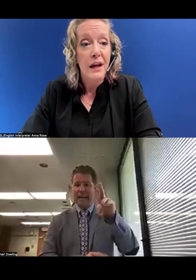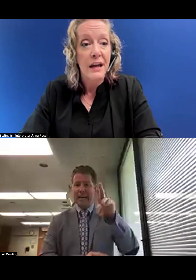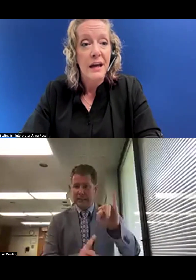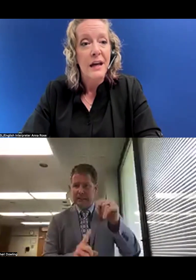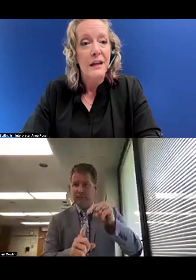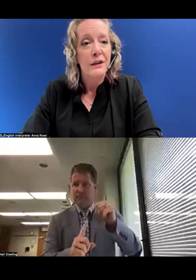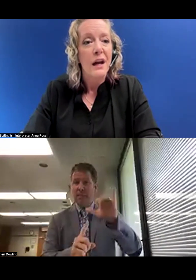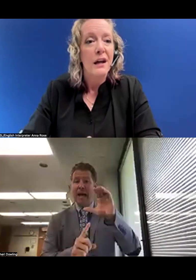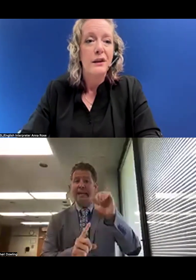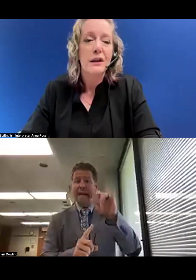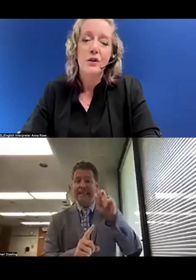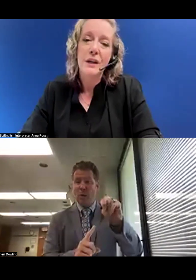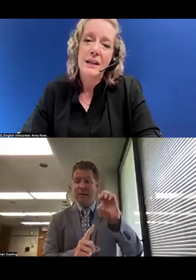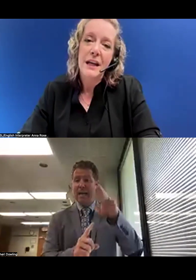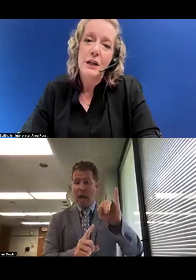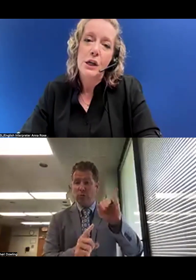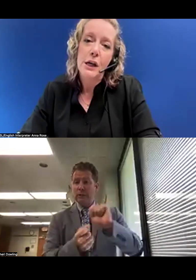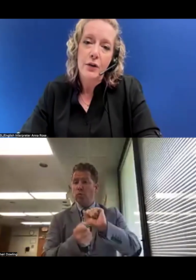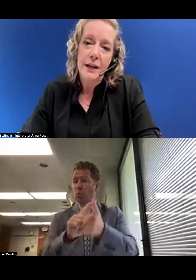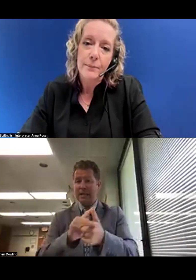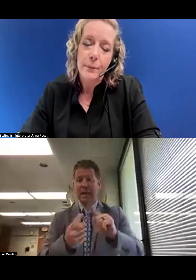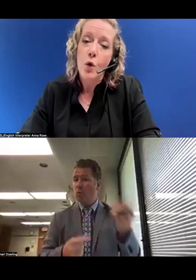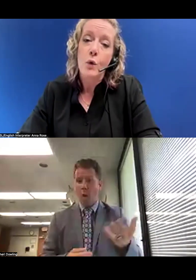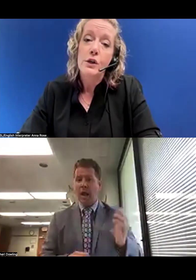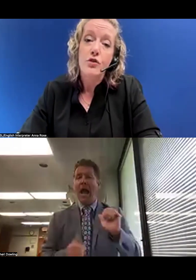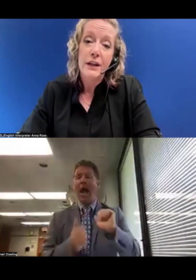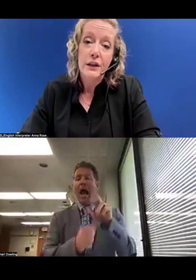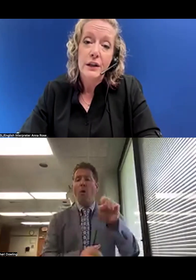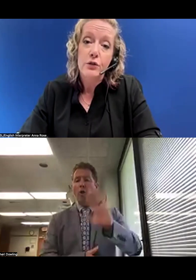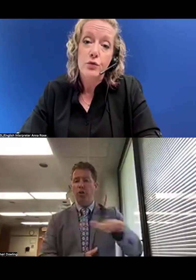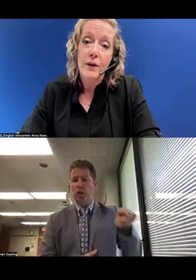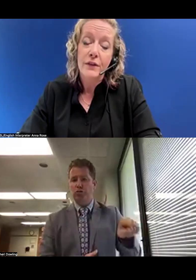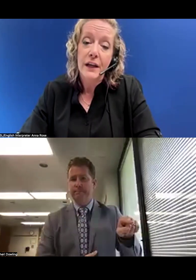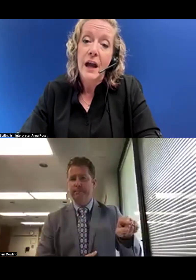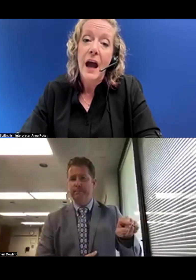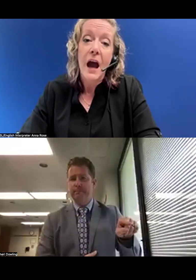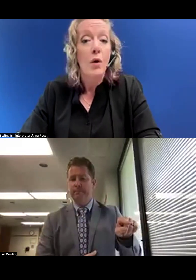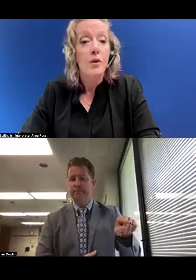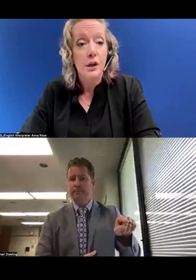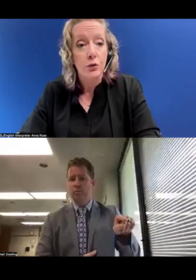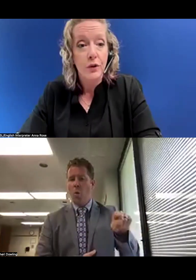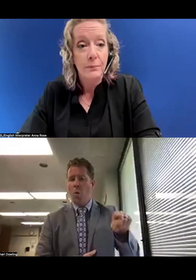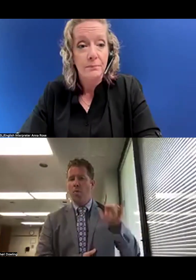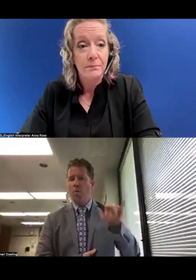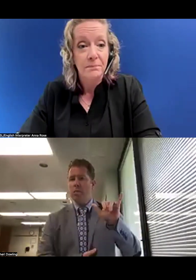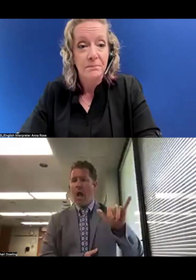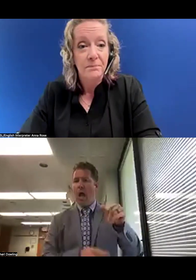they say is Kasirian and Jerry, which translates to roughly, "How are the